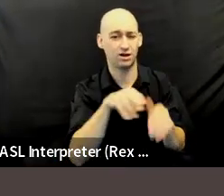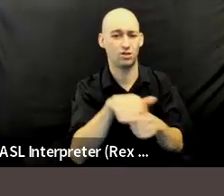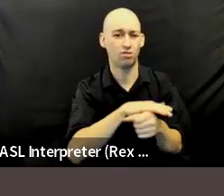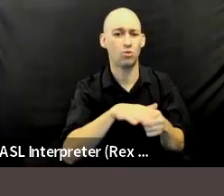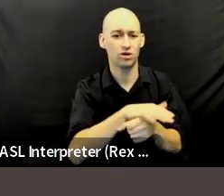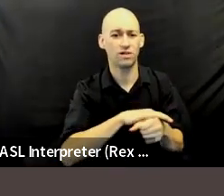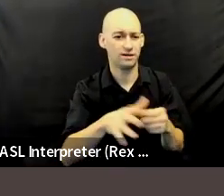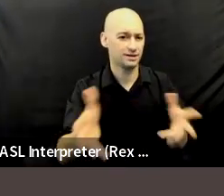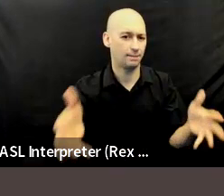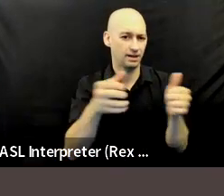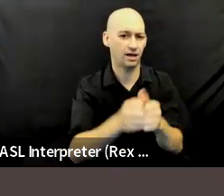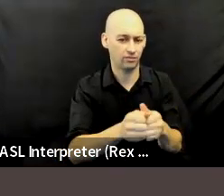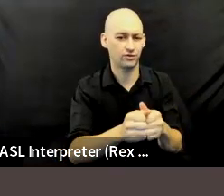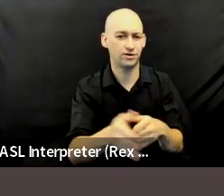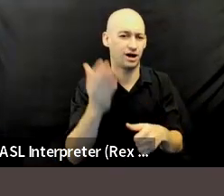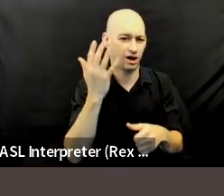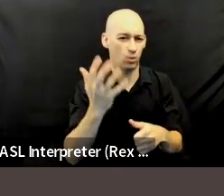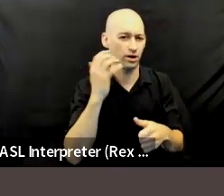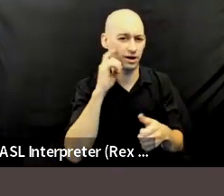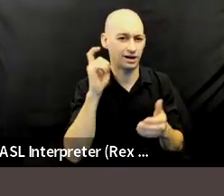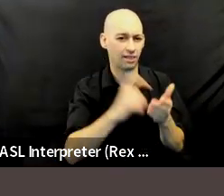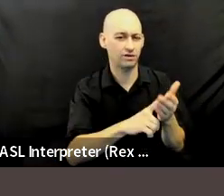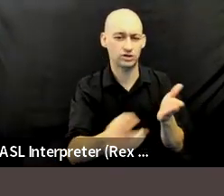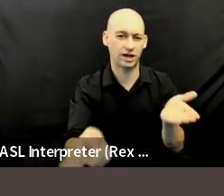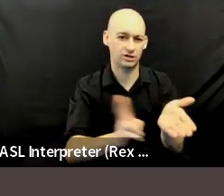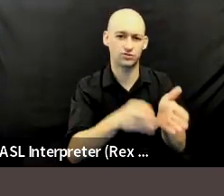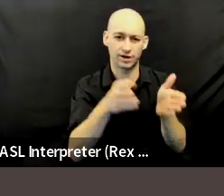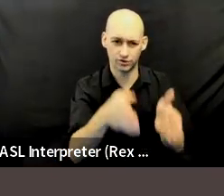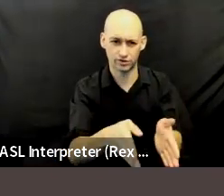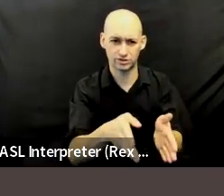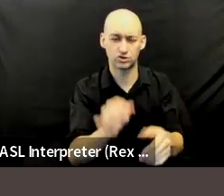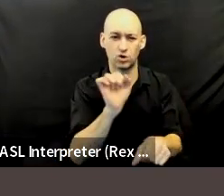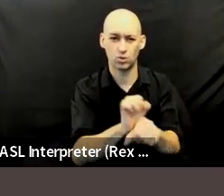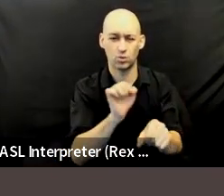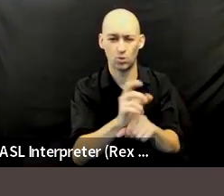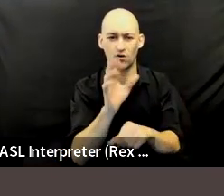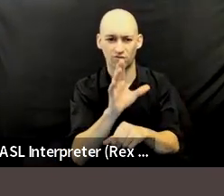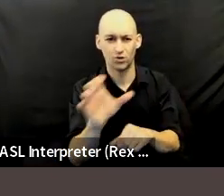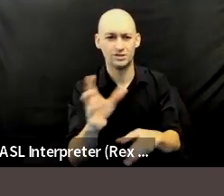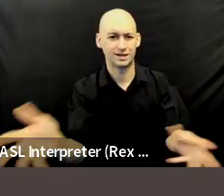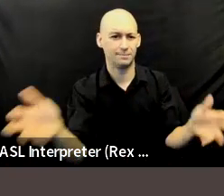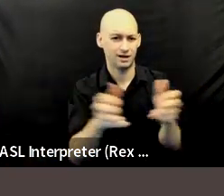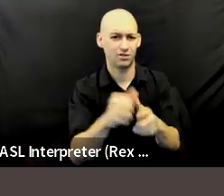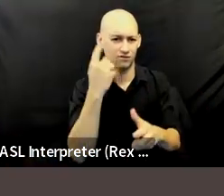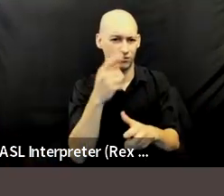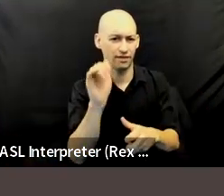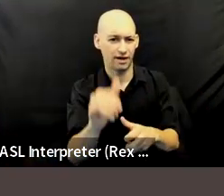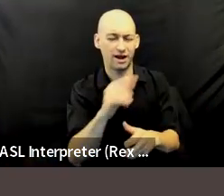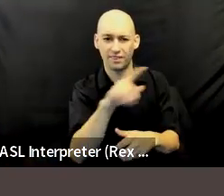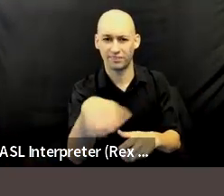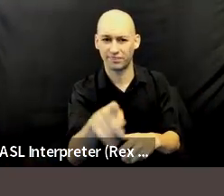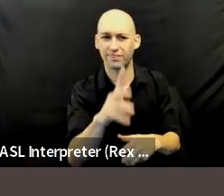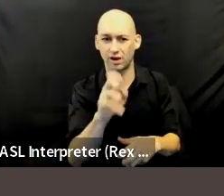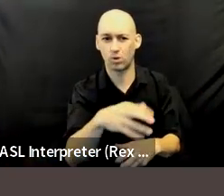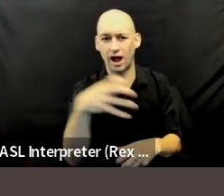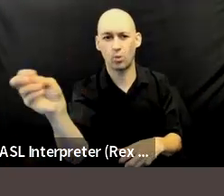came together, and I want to acknowledge the contractors and the workforce that came together to do this. I mean, they were the ones that were out